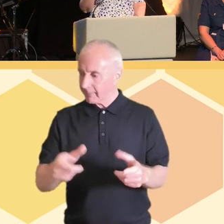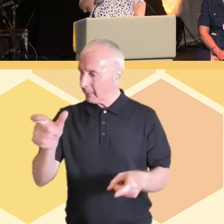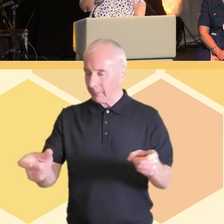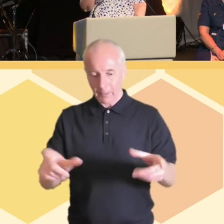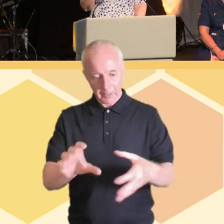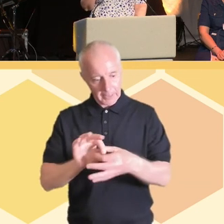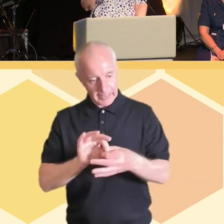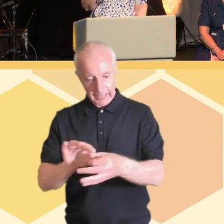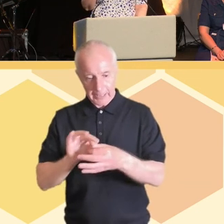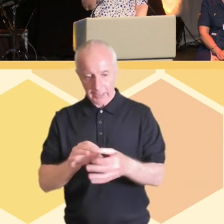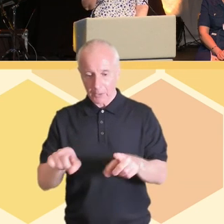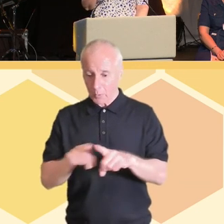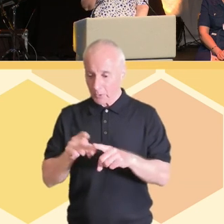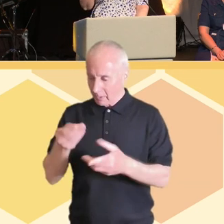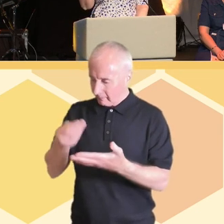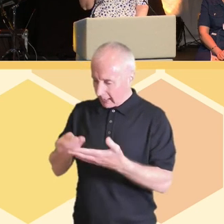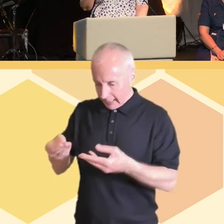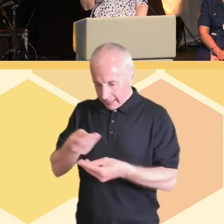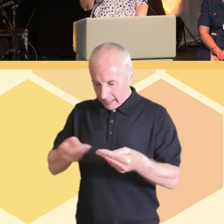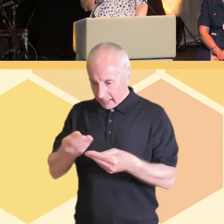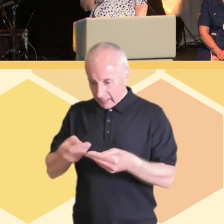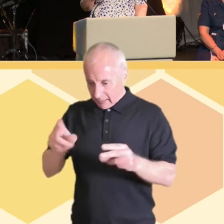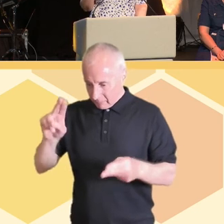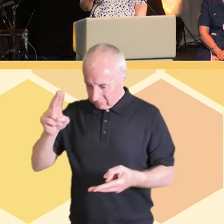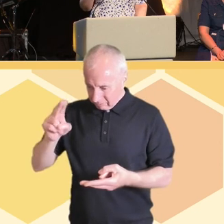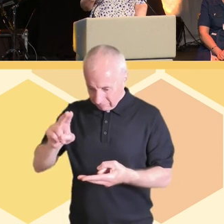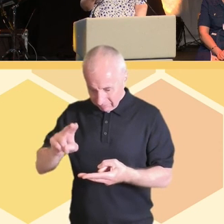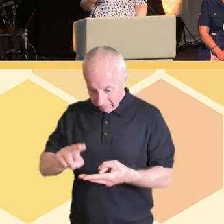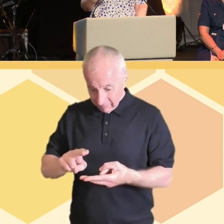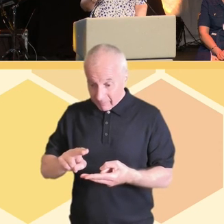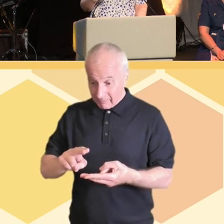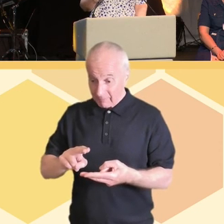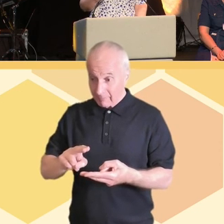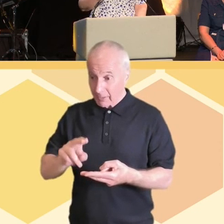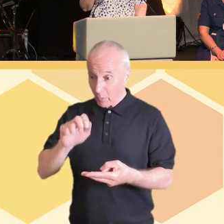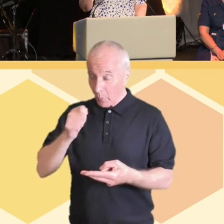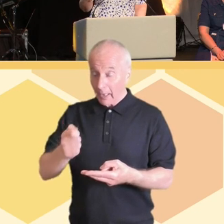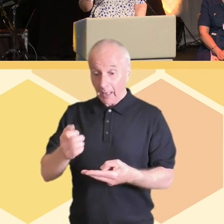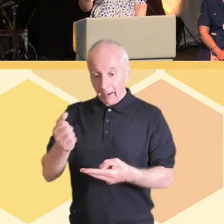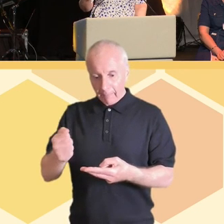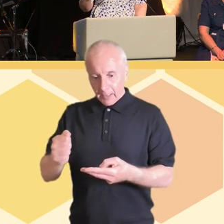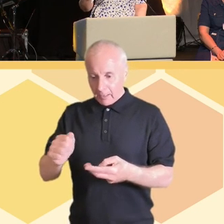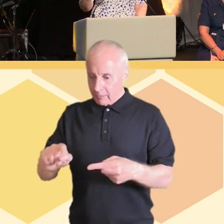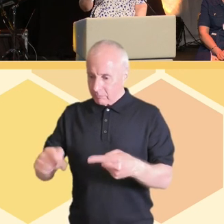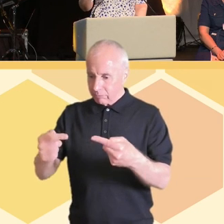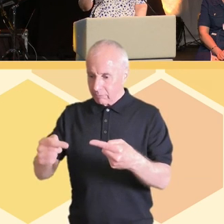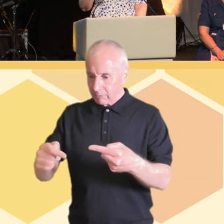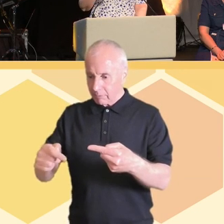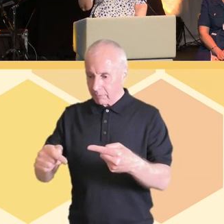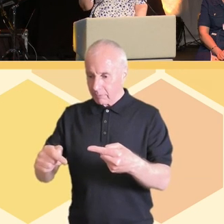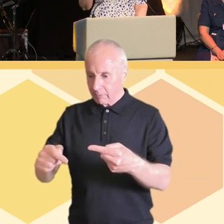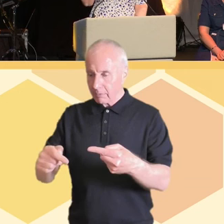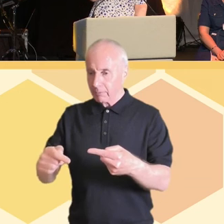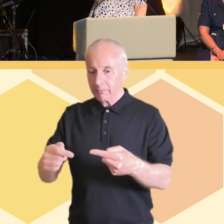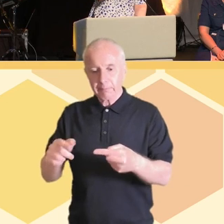about a squeeze of finances. And there are going to be many more challenges like these as we look to the future. We are